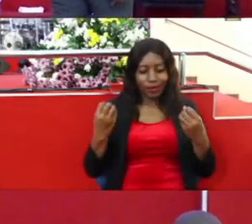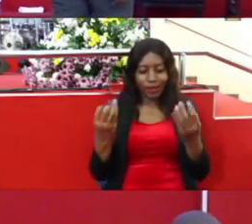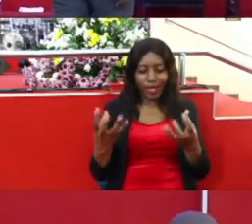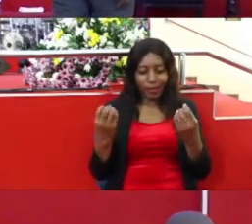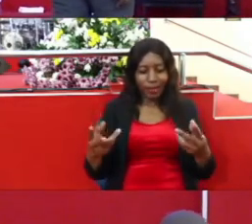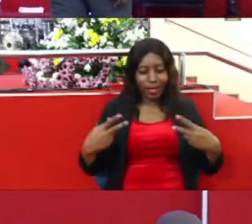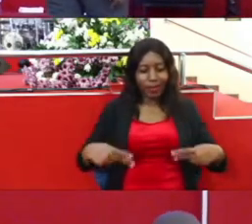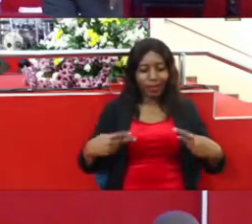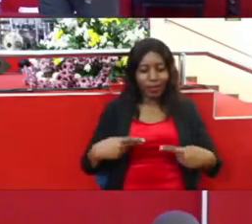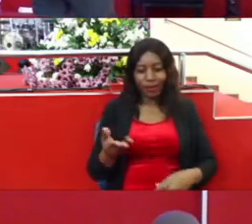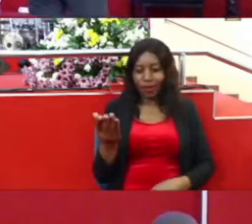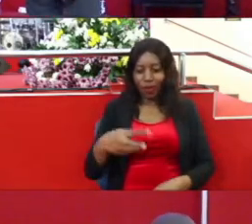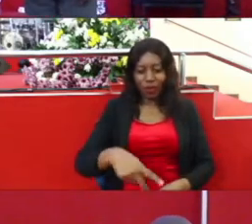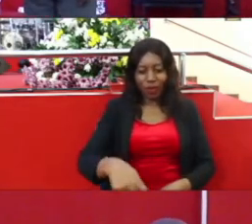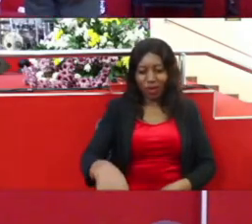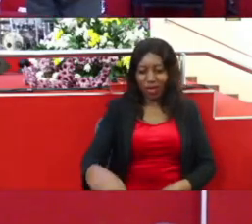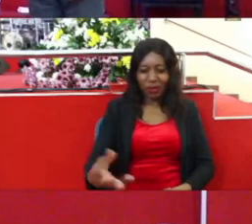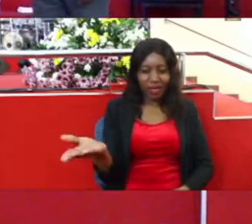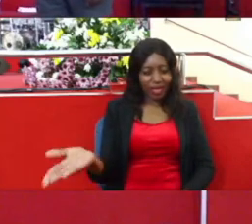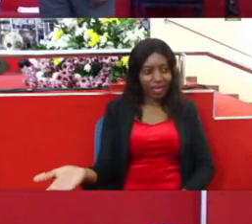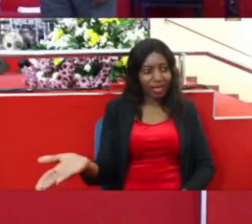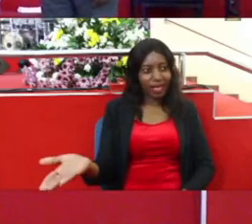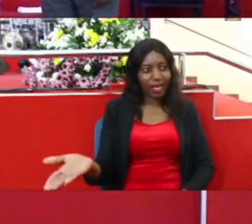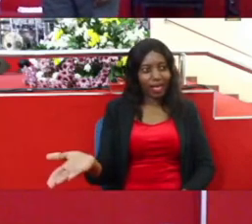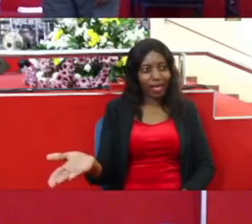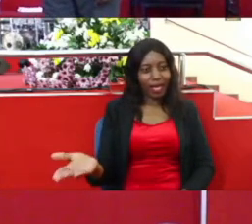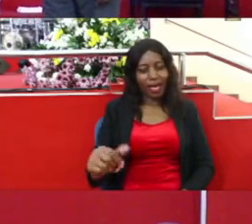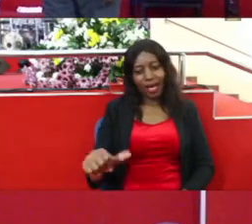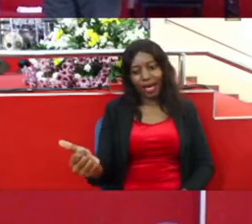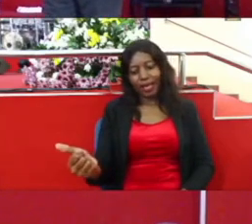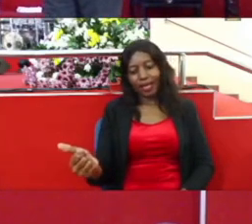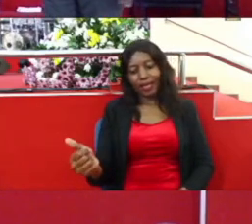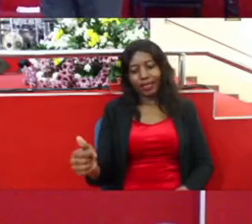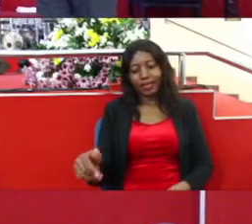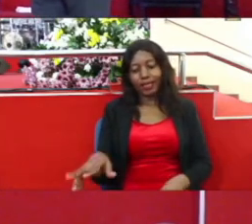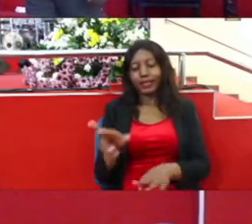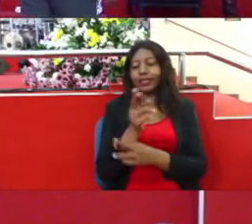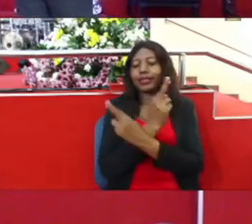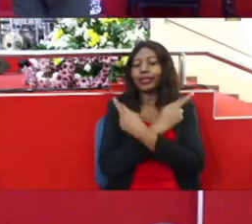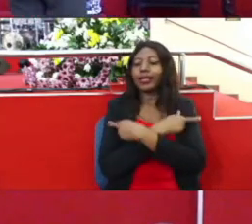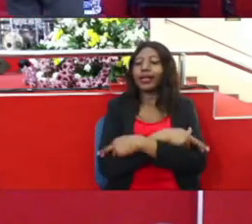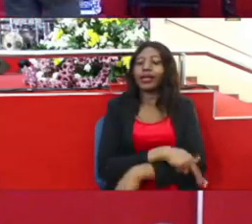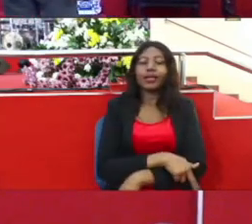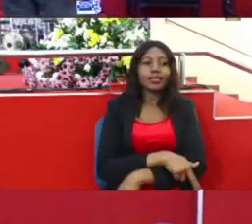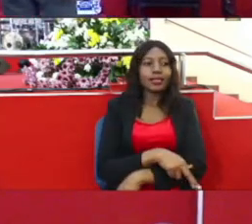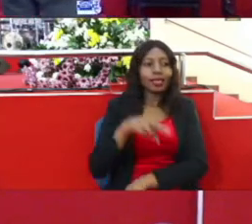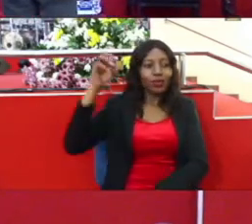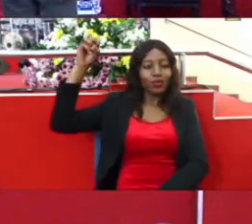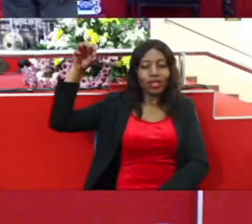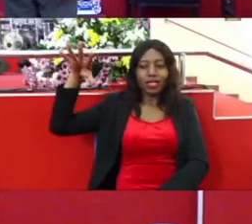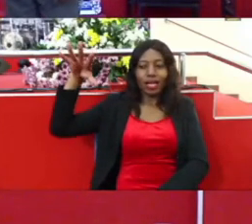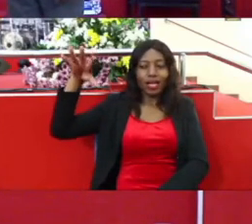to nowhere. Wengine wanatembea tu. Some that are burying themselves in the sand. Wengine wamejizika tu kwenye mchanga. Some that are just seated